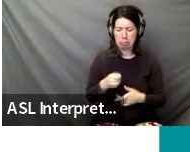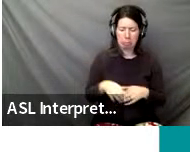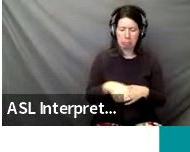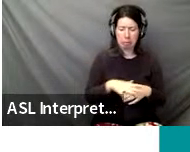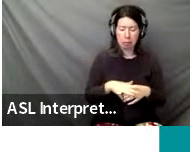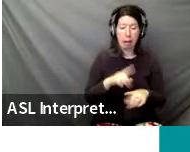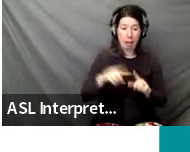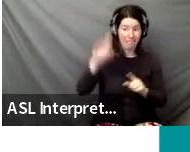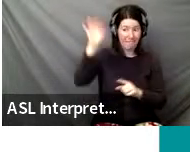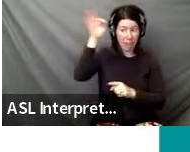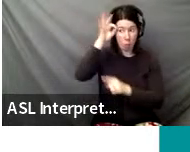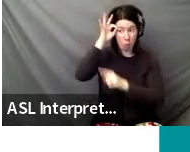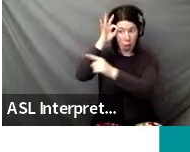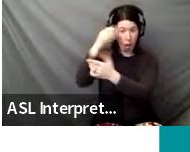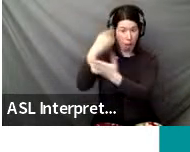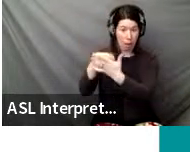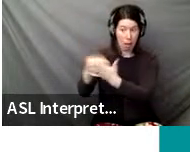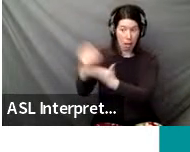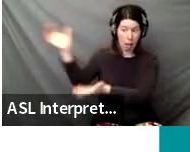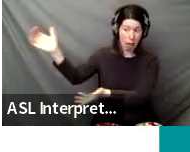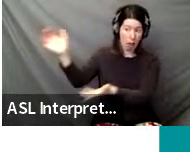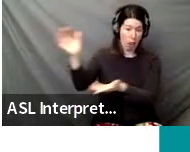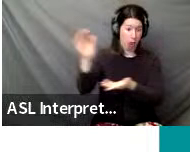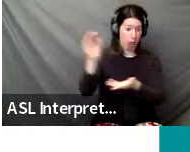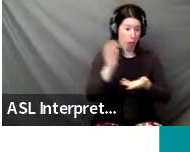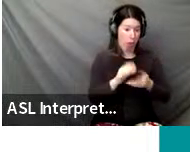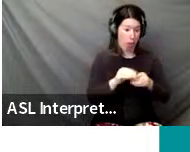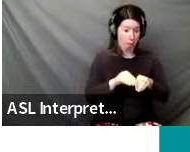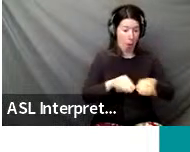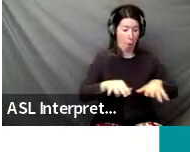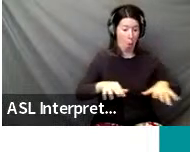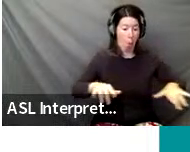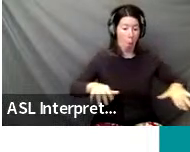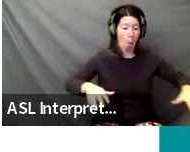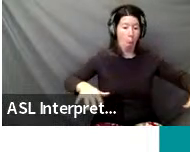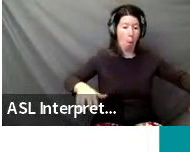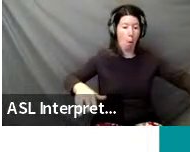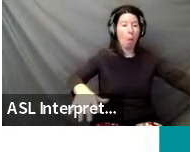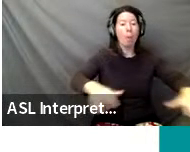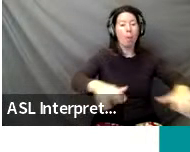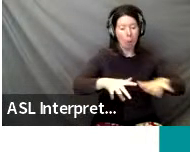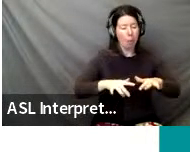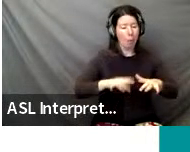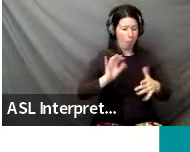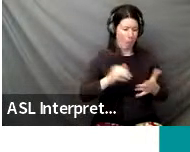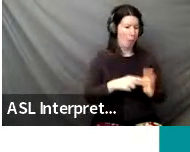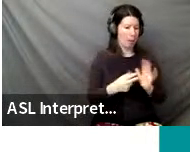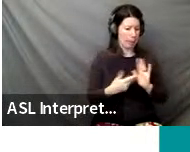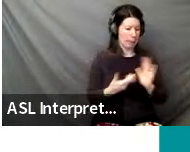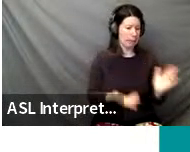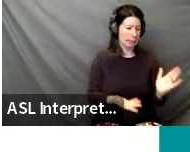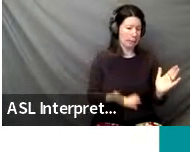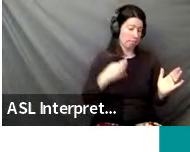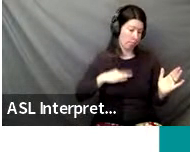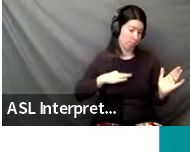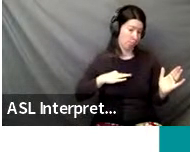in the region if it weren't for this program. We really wanted to be able to show what that might mean from a benefit